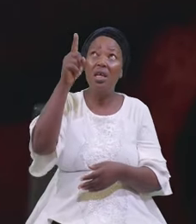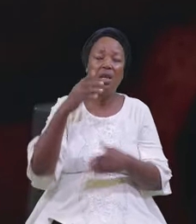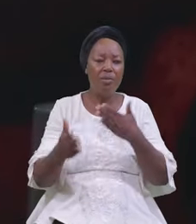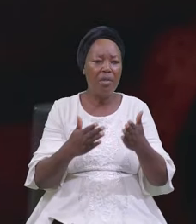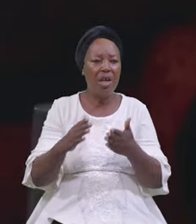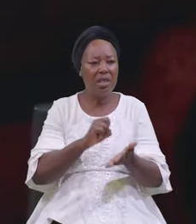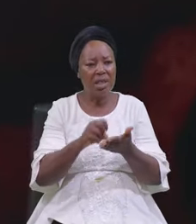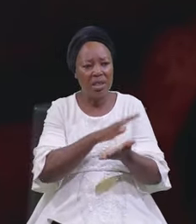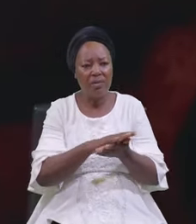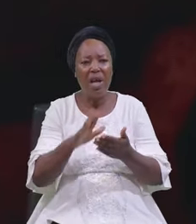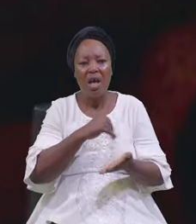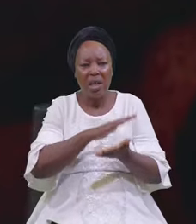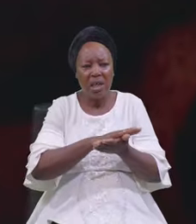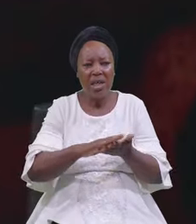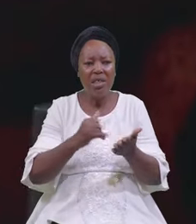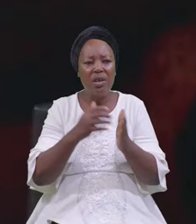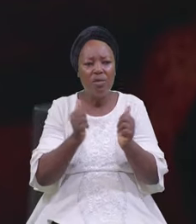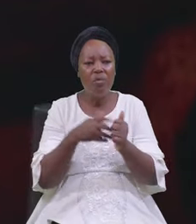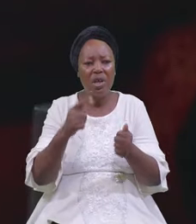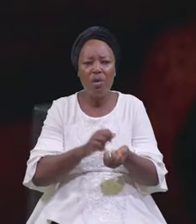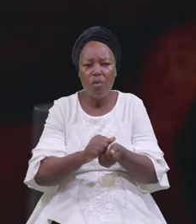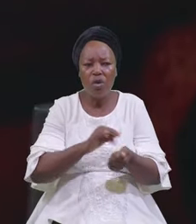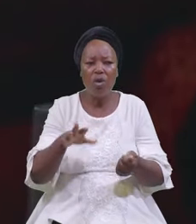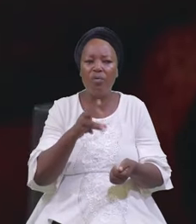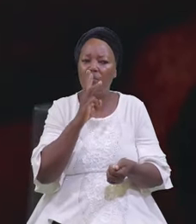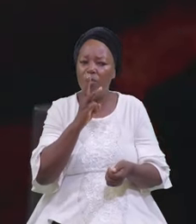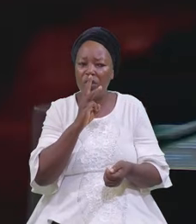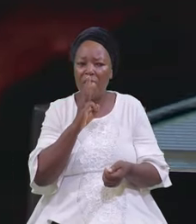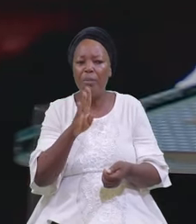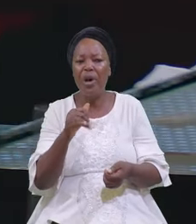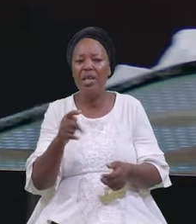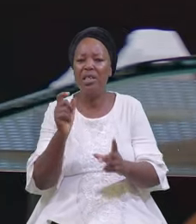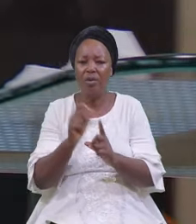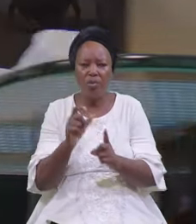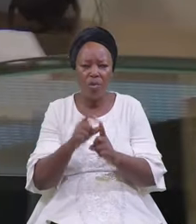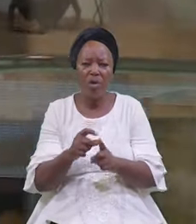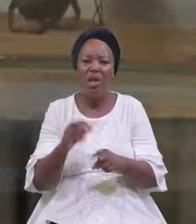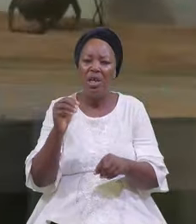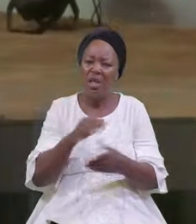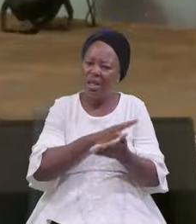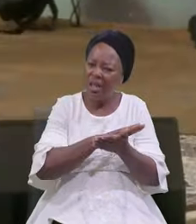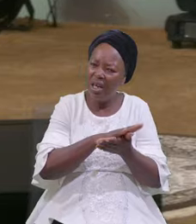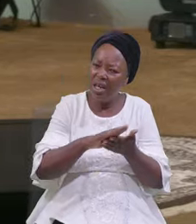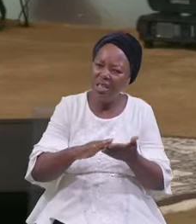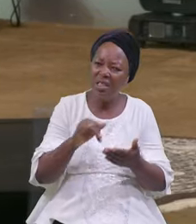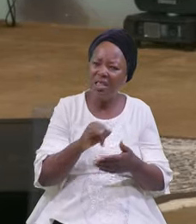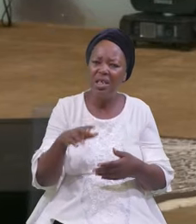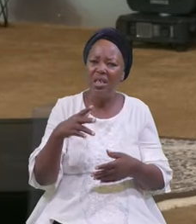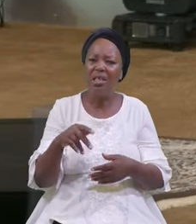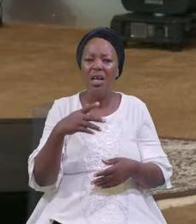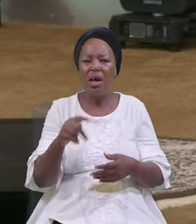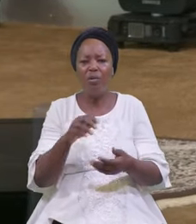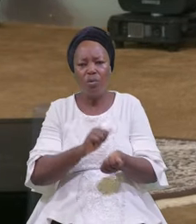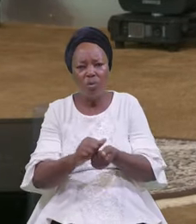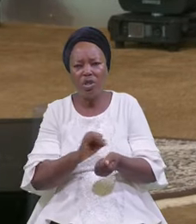and cleanse it, or the washing of water by the word. The cleansing, the washing by